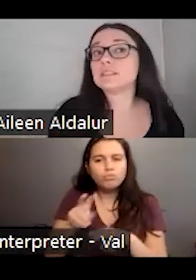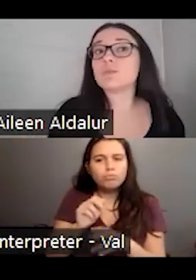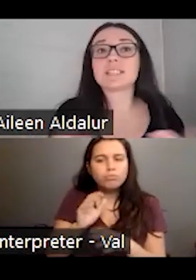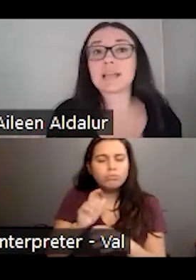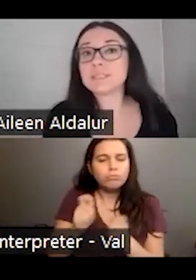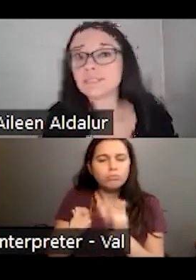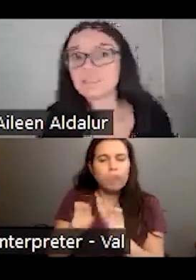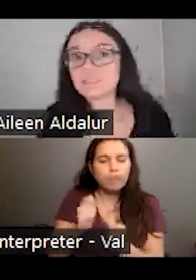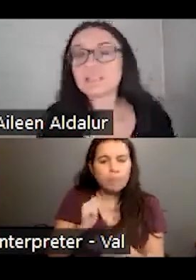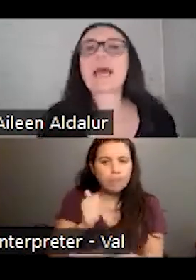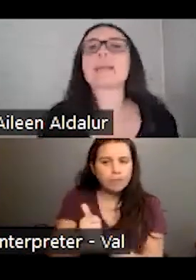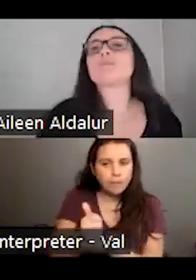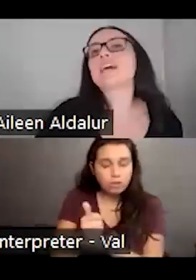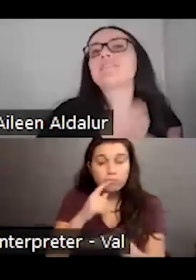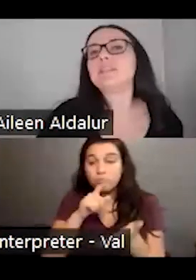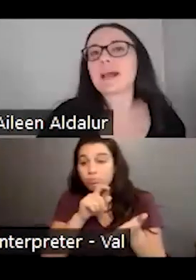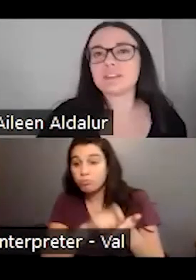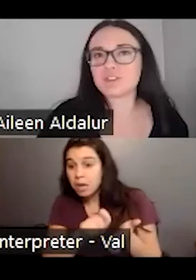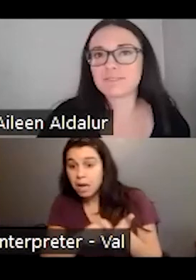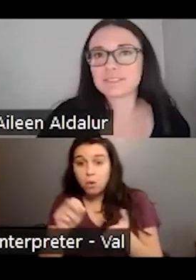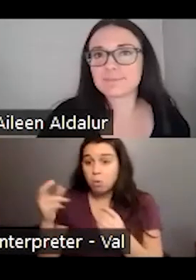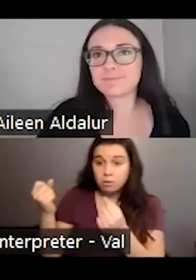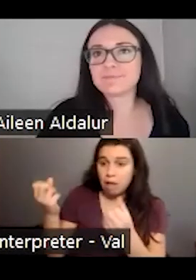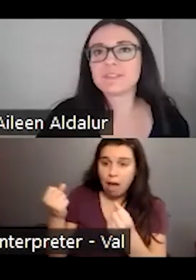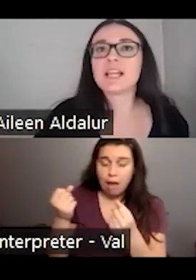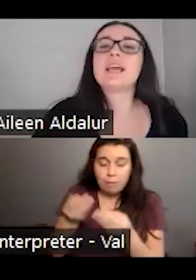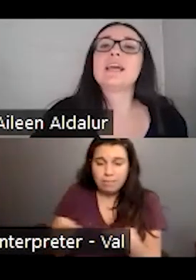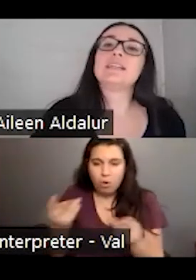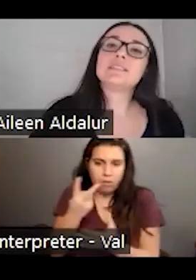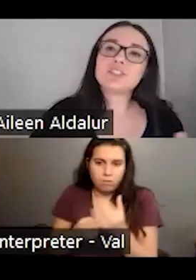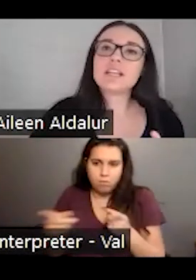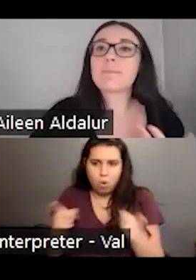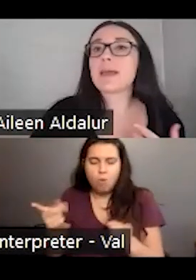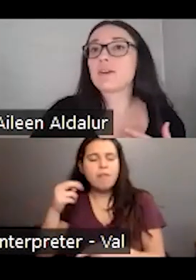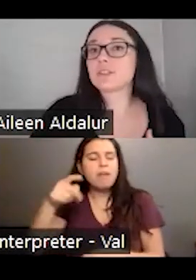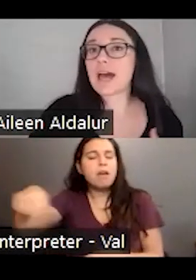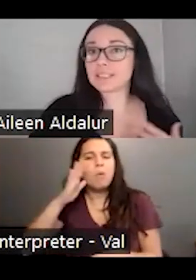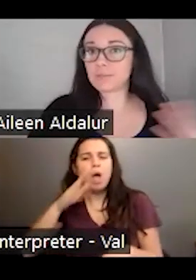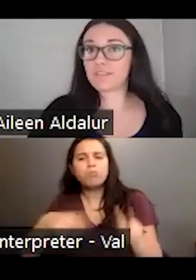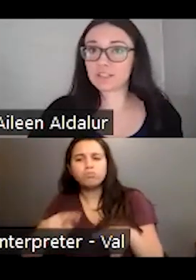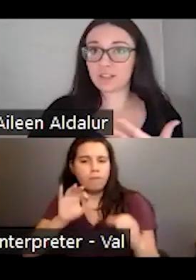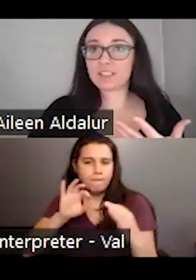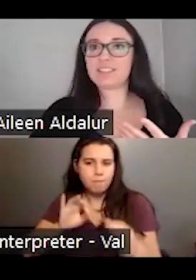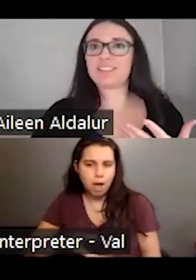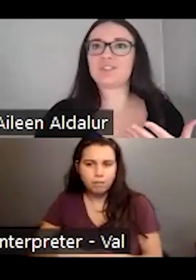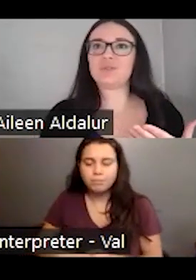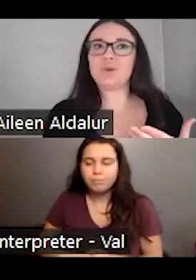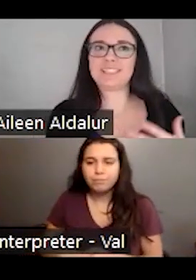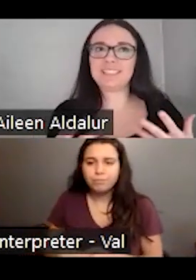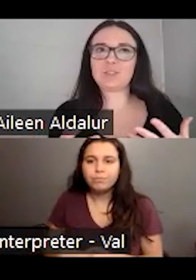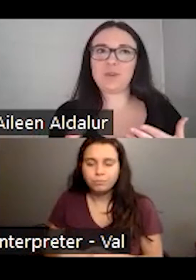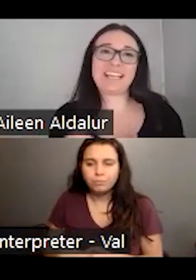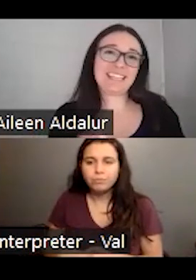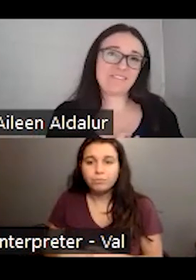of the written or signed materials, and then provide feedback on the draft. In addition, I may also ask some of the consultants